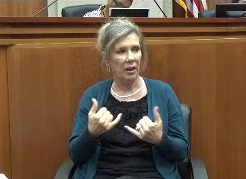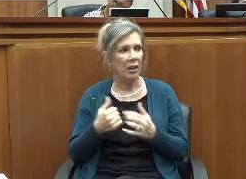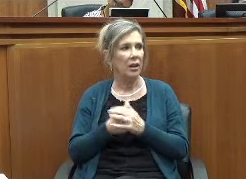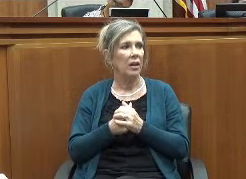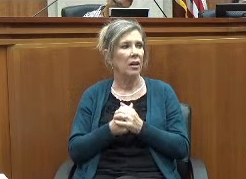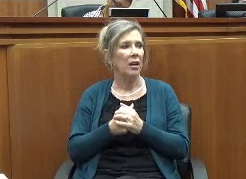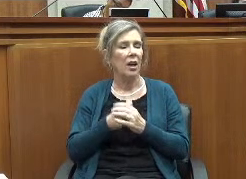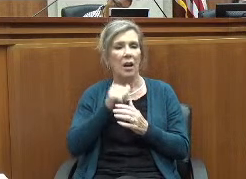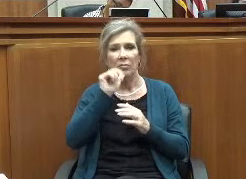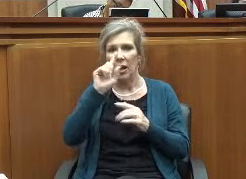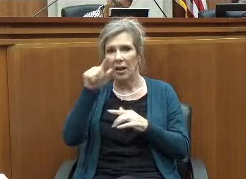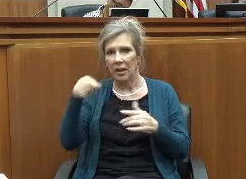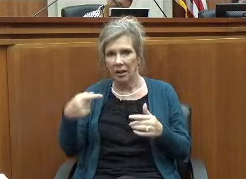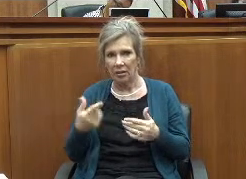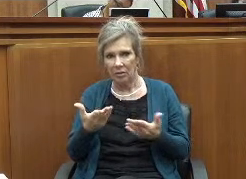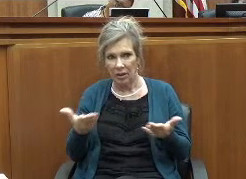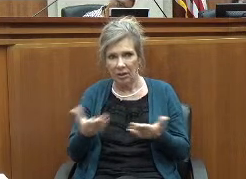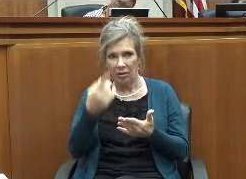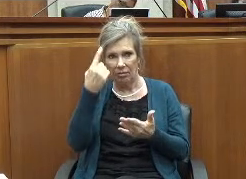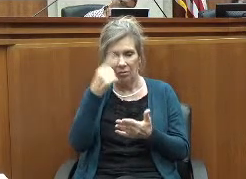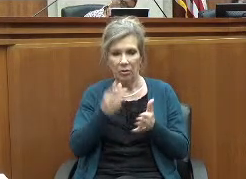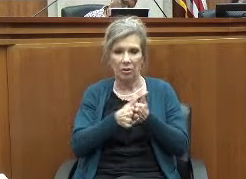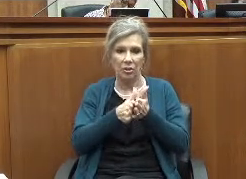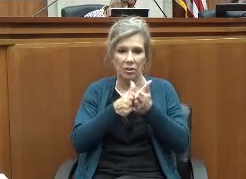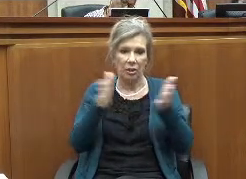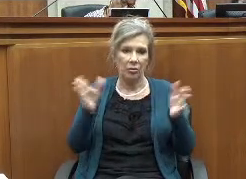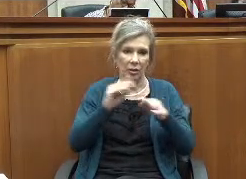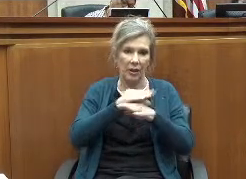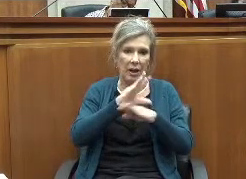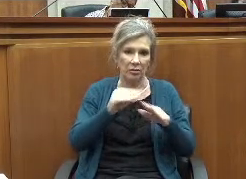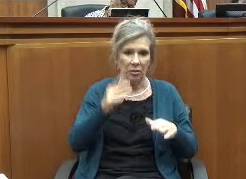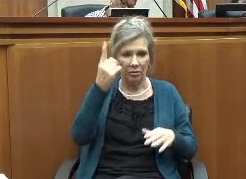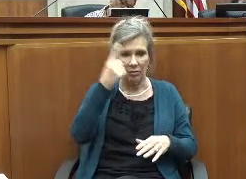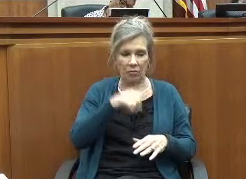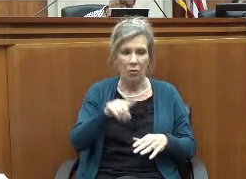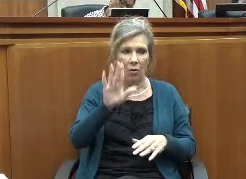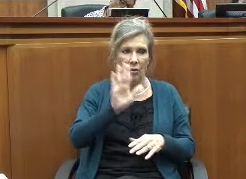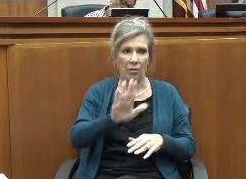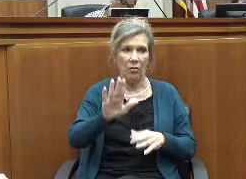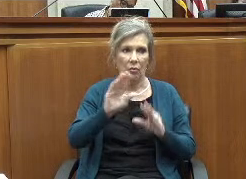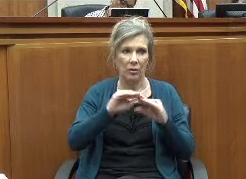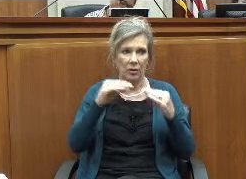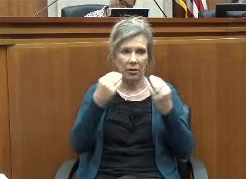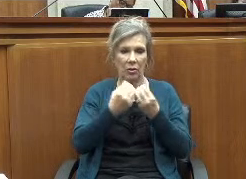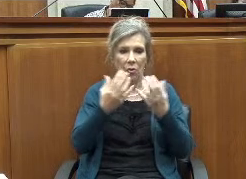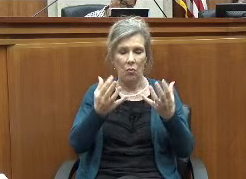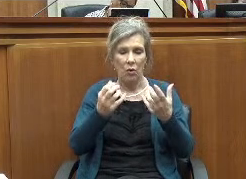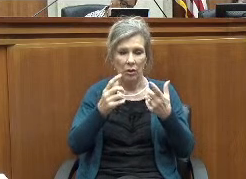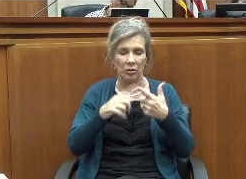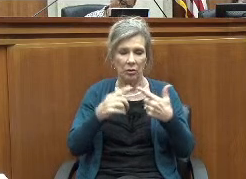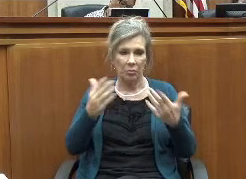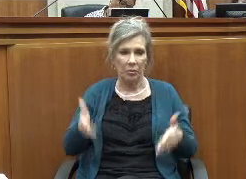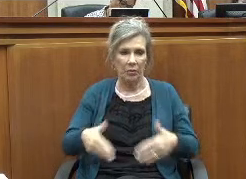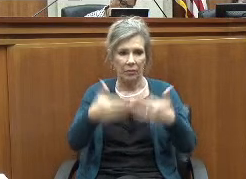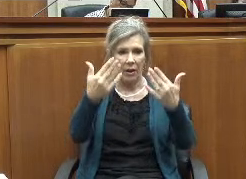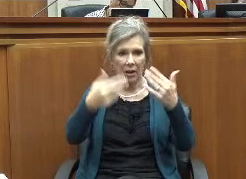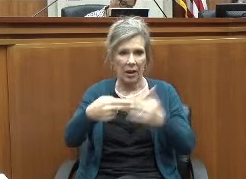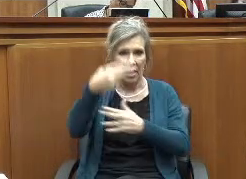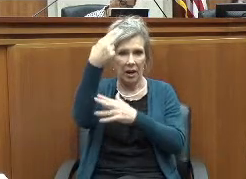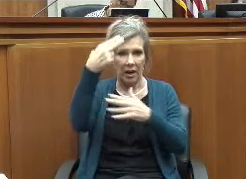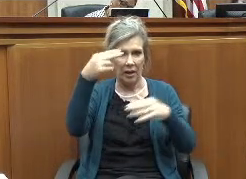not here just as general counsel for the organization that wants to provide these high-quality education